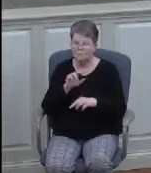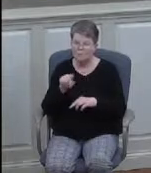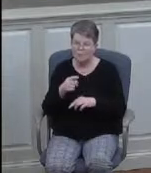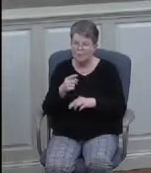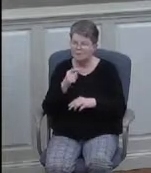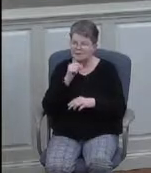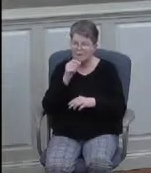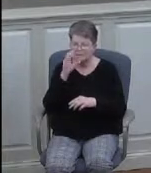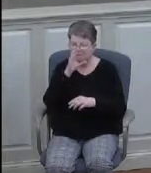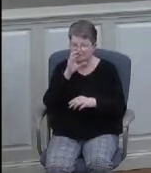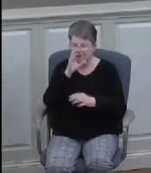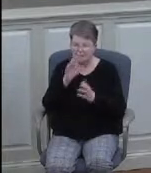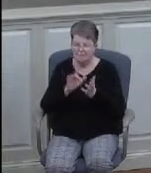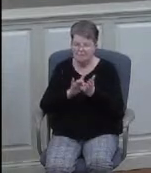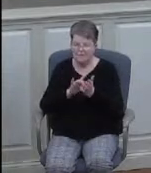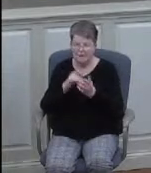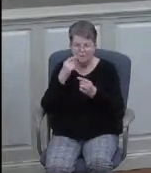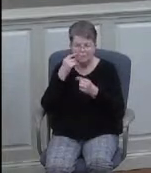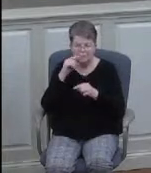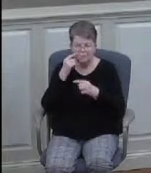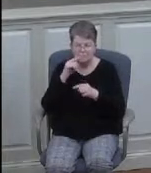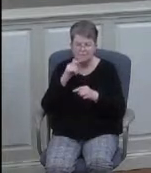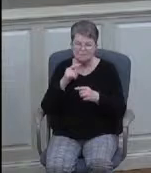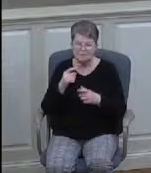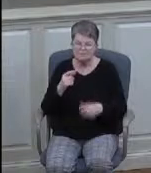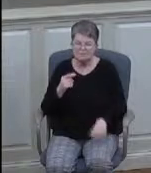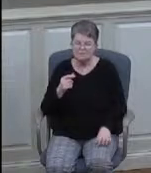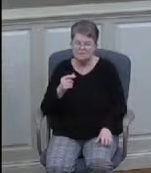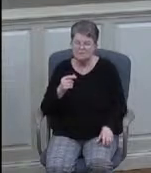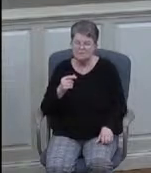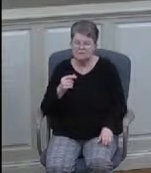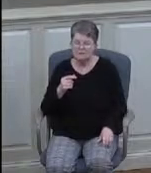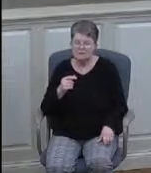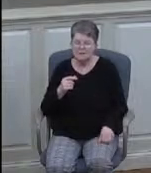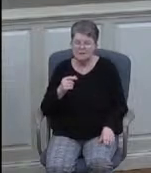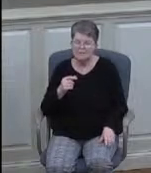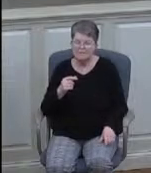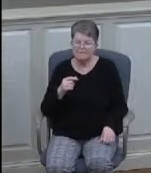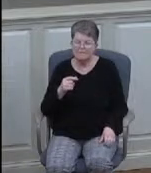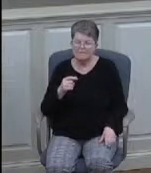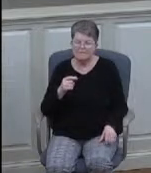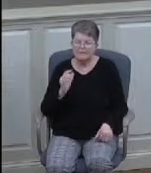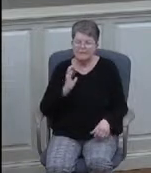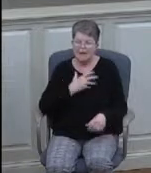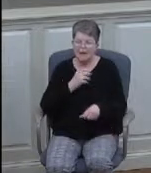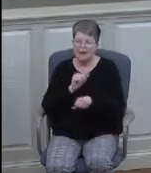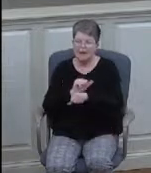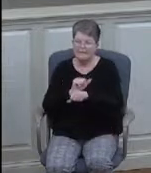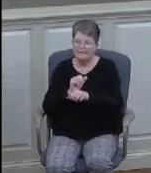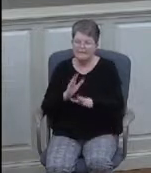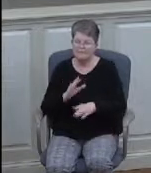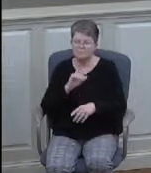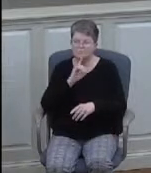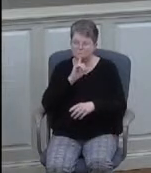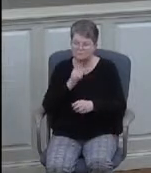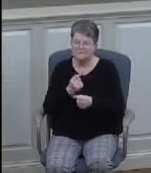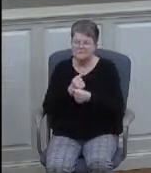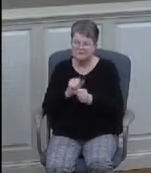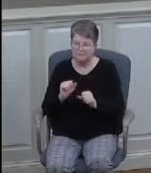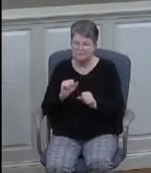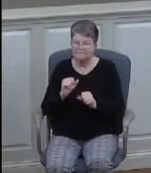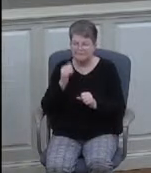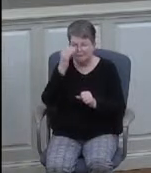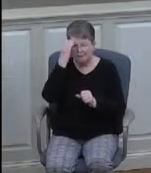treatment, minor accidents throughout the course of their general job duties. Our employees are truly safety conscious.